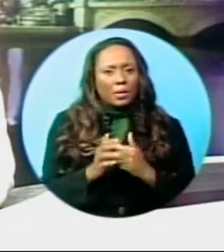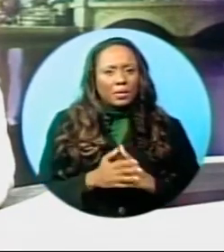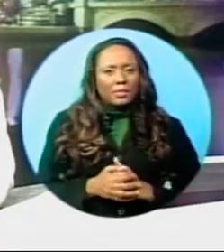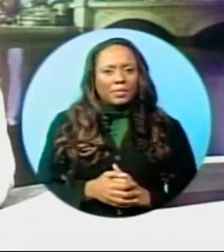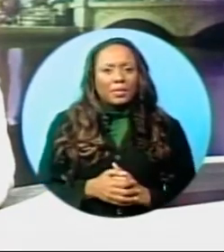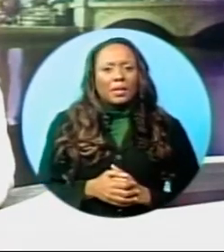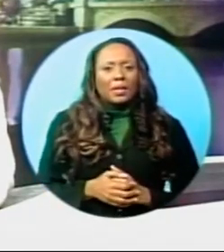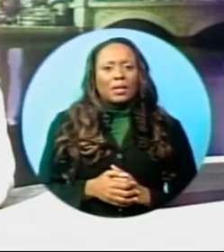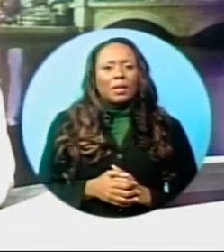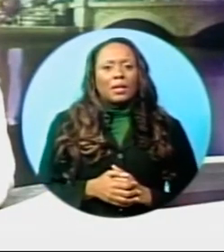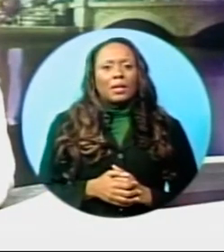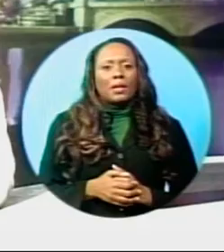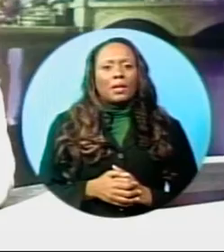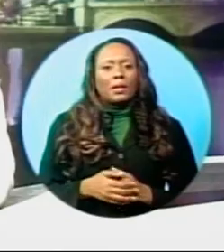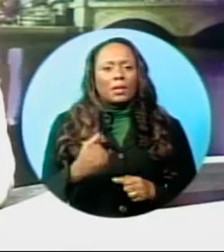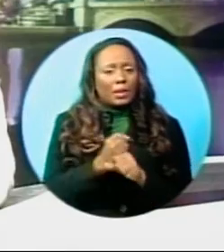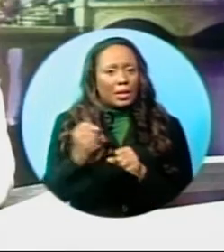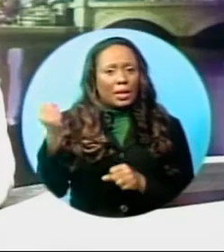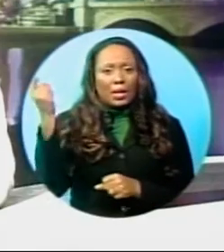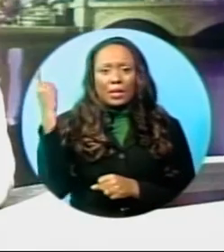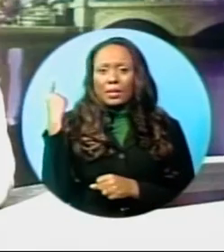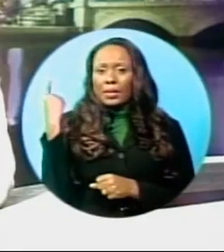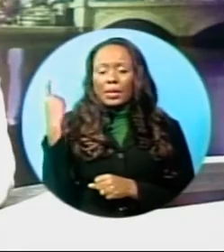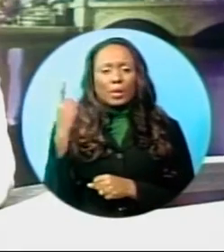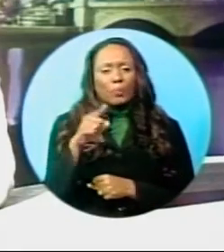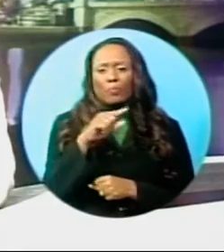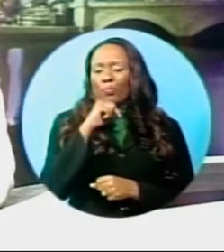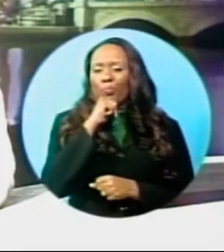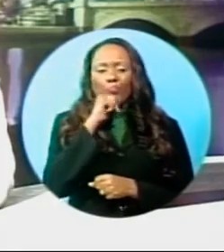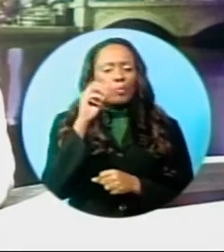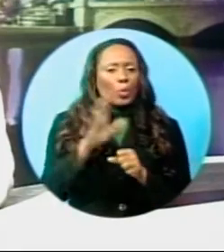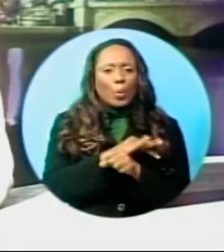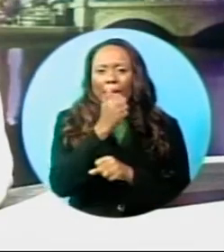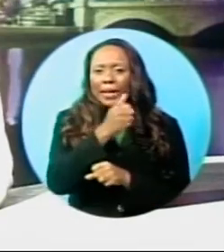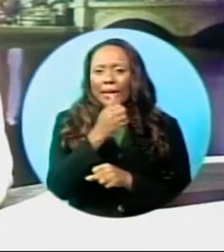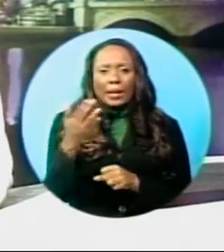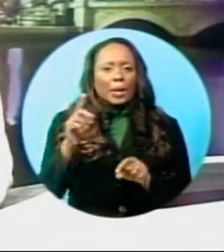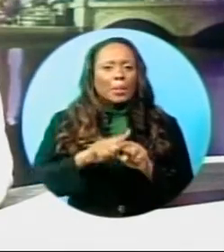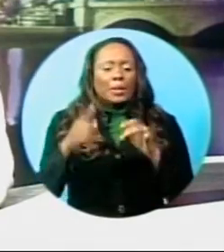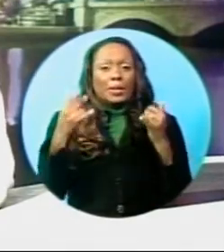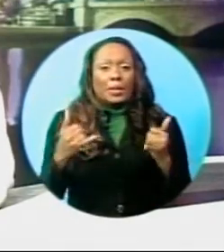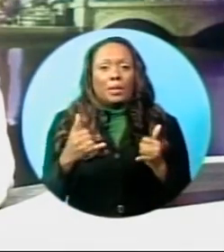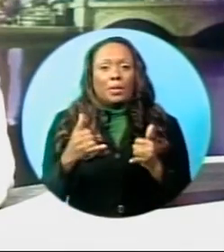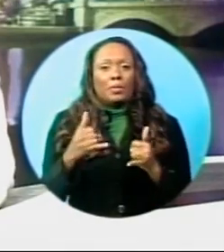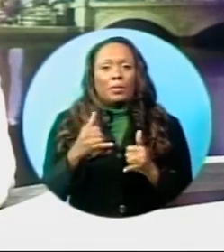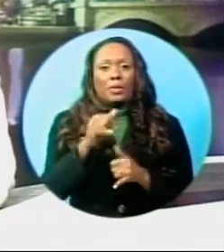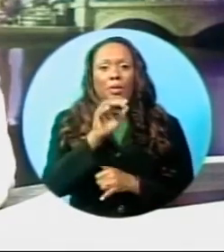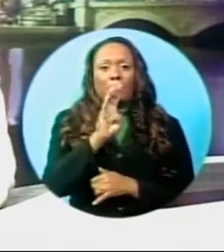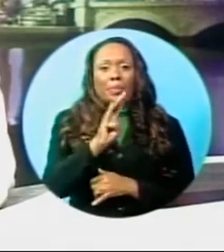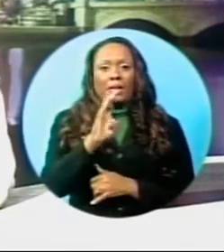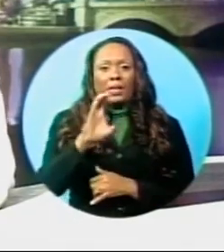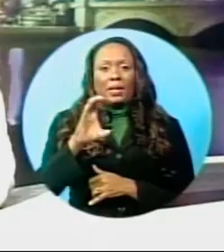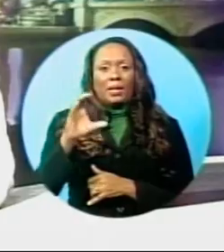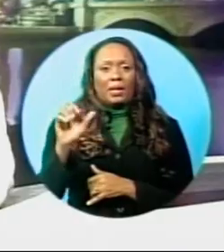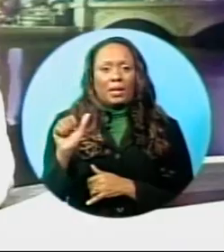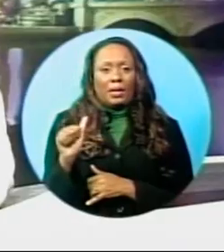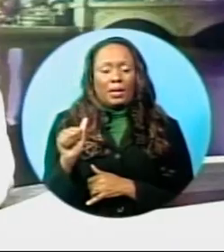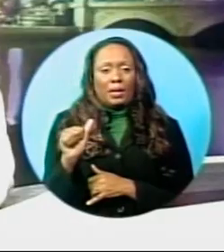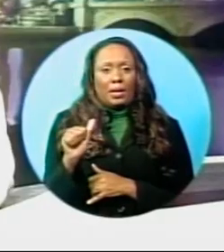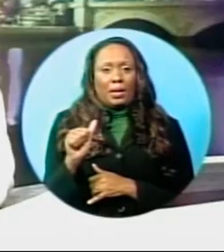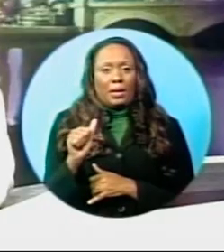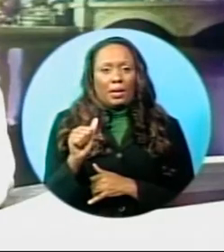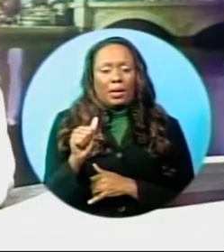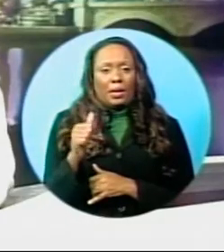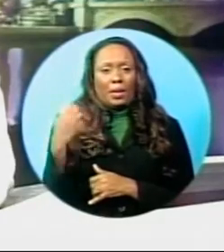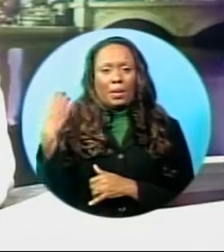in any of the tournaments at the youth level last year, the BCA chairman of youth selectors, Elvis Howard, believes it came down to